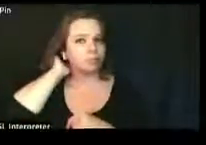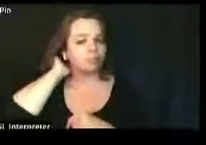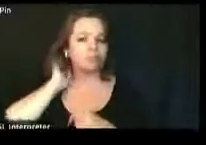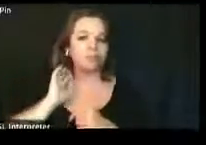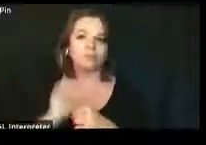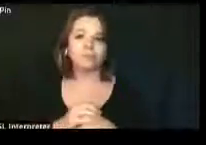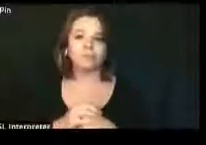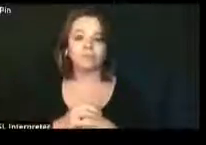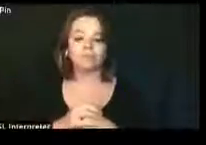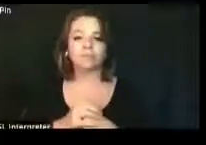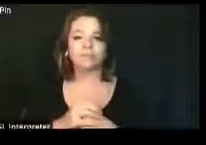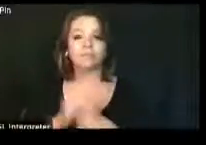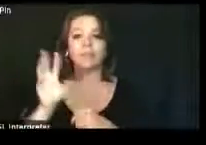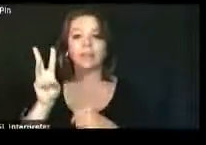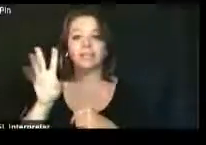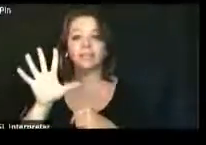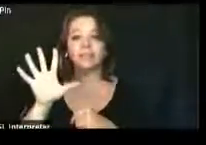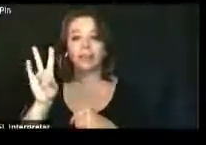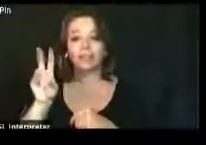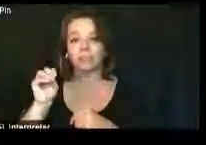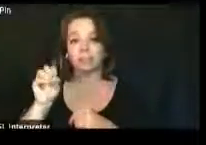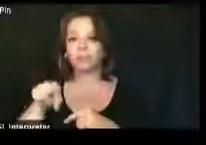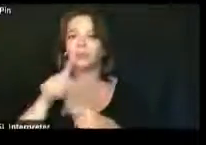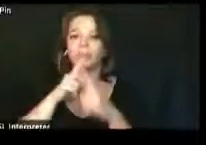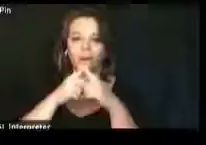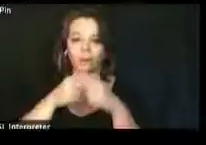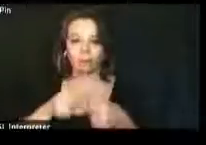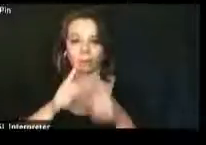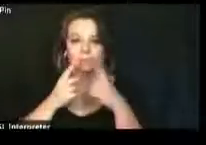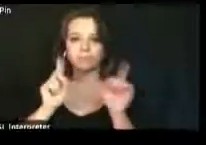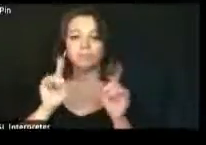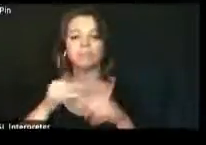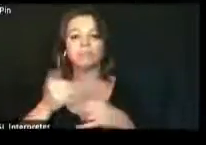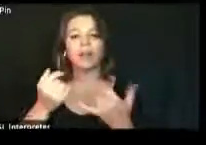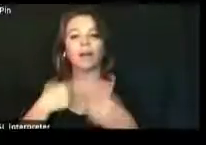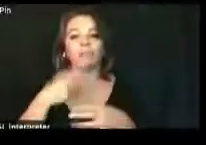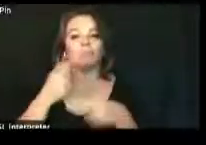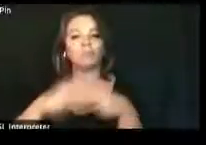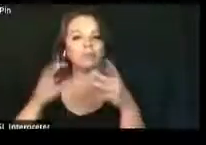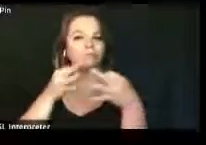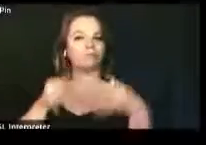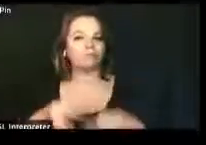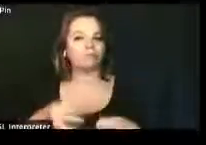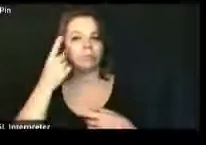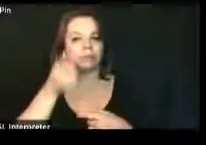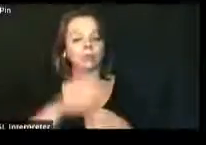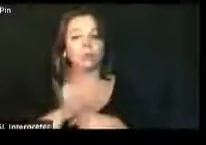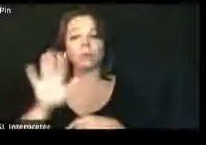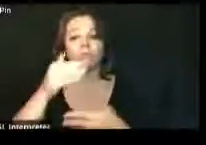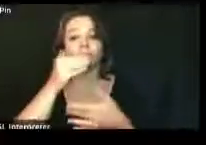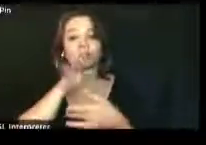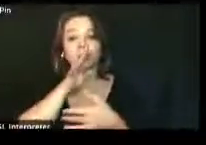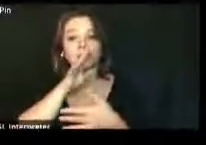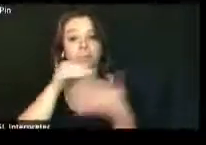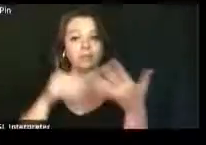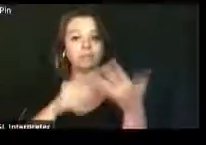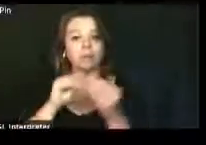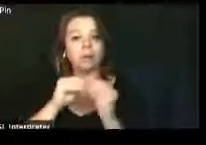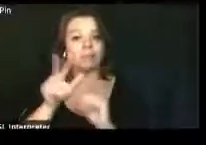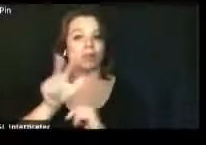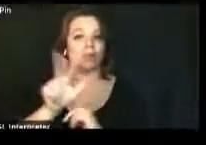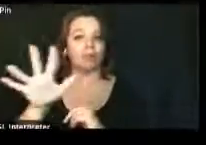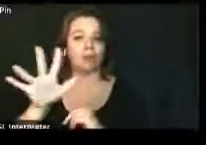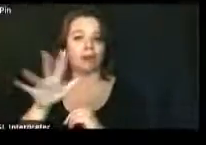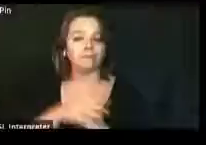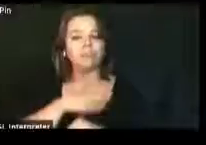Caller 6570, you are unmuted. I have a couple of brief instructions for you. Your speaker order number will be 35. If you'll please make